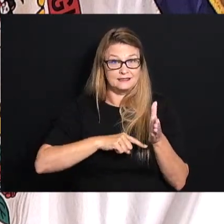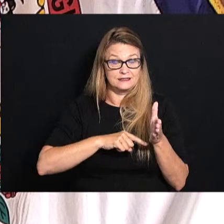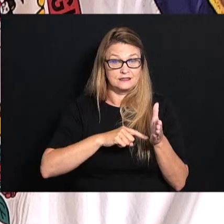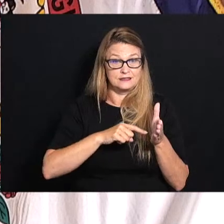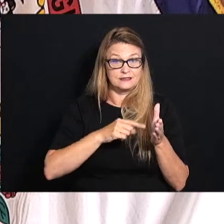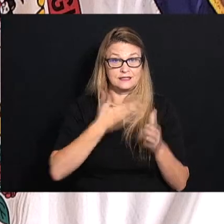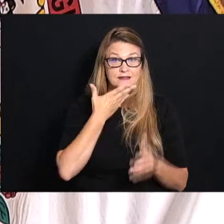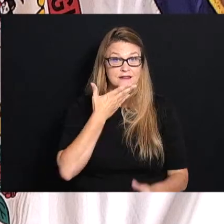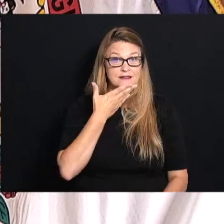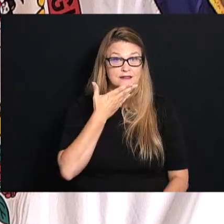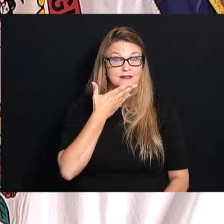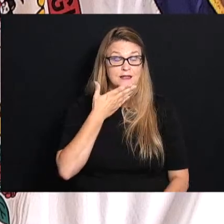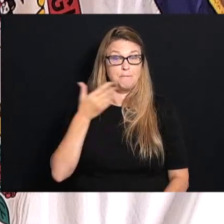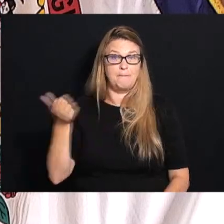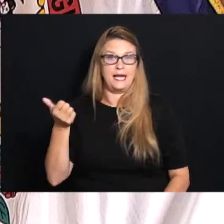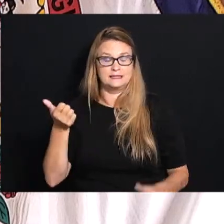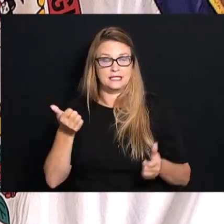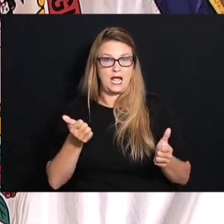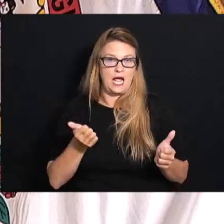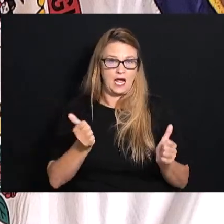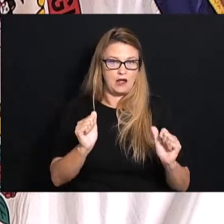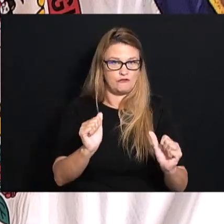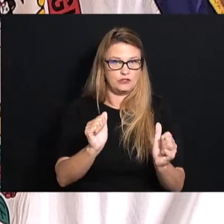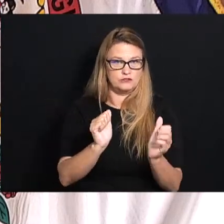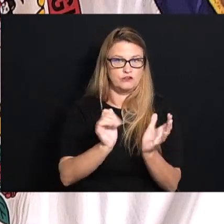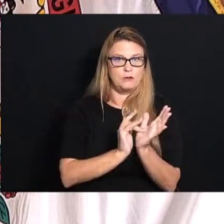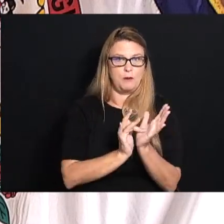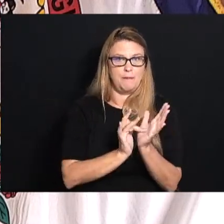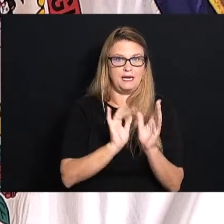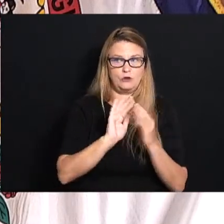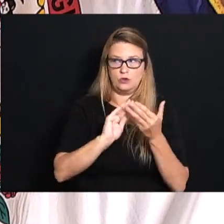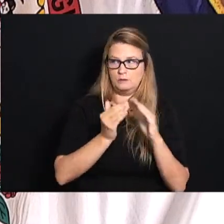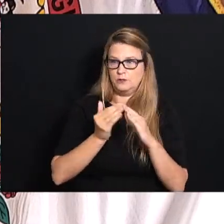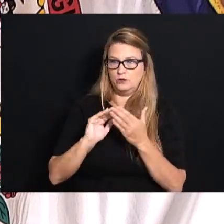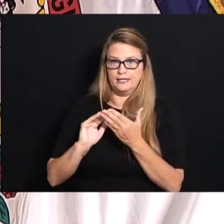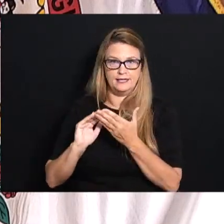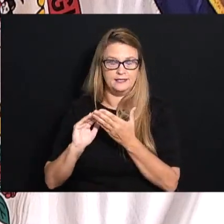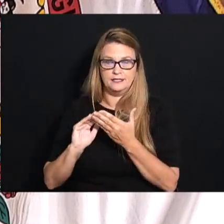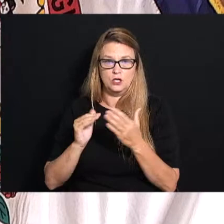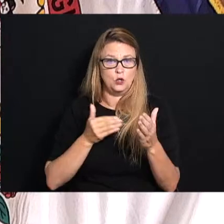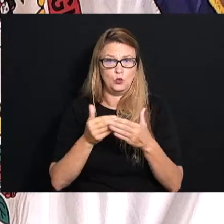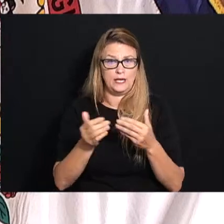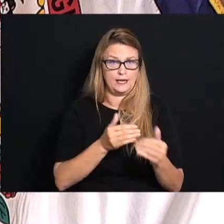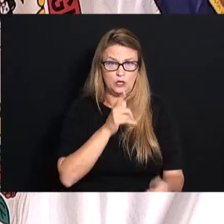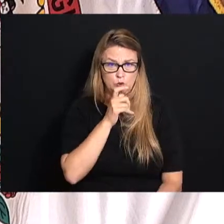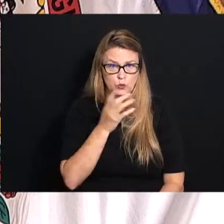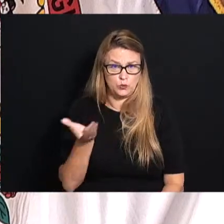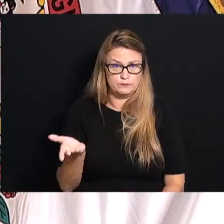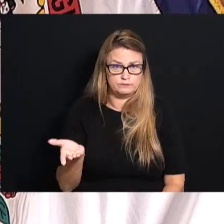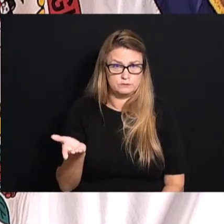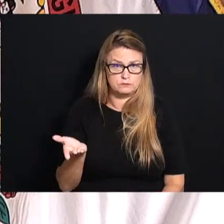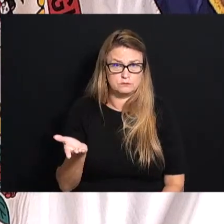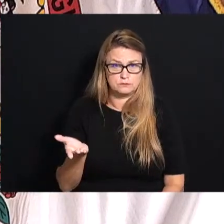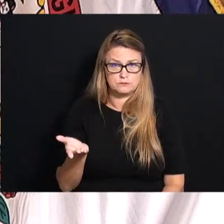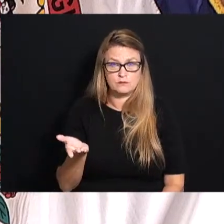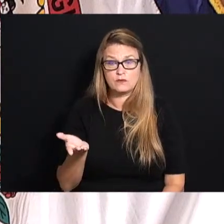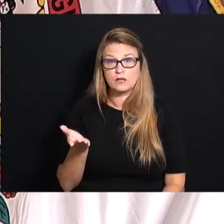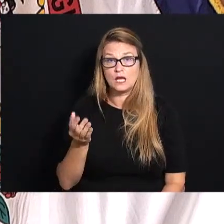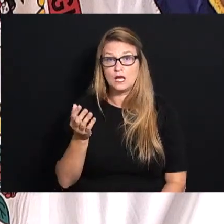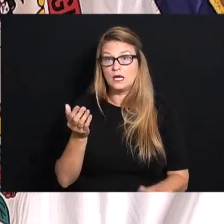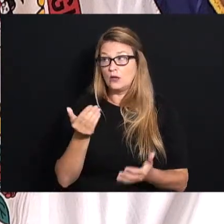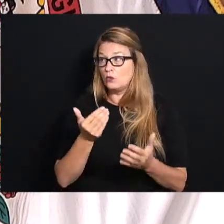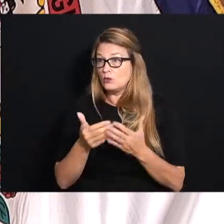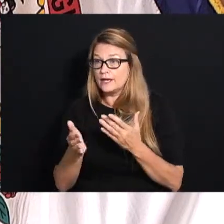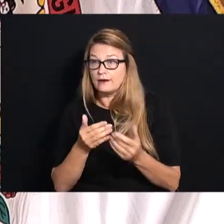the best efforts of our medical community, no matter who it is. Whether it